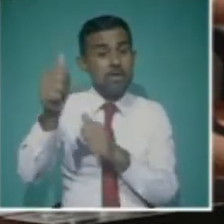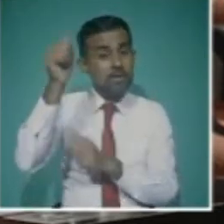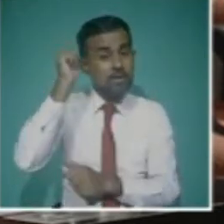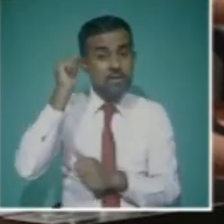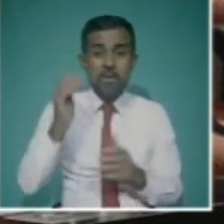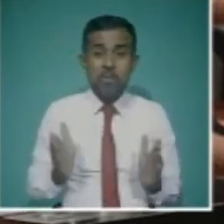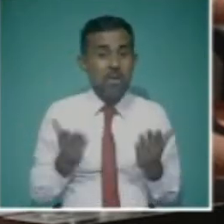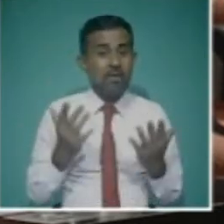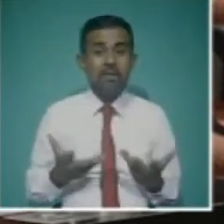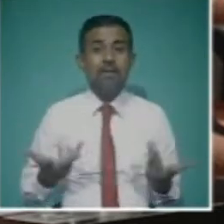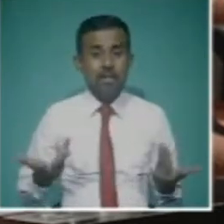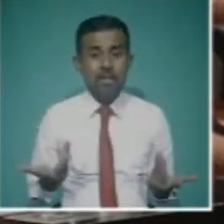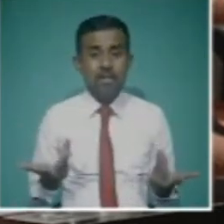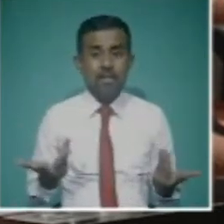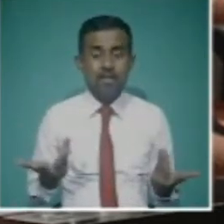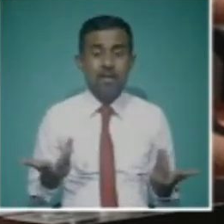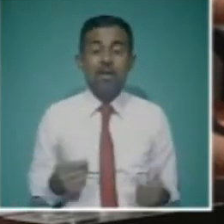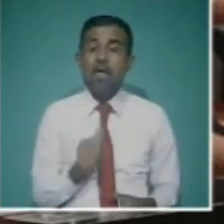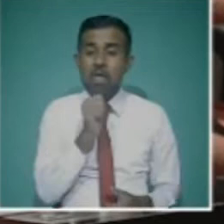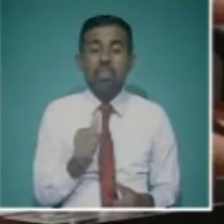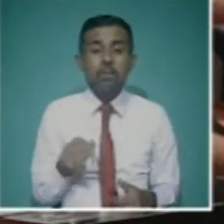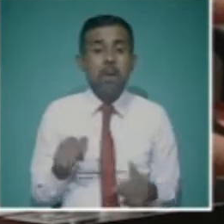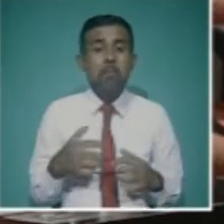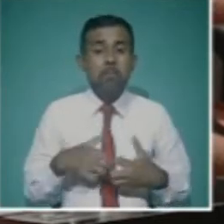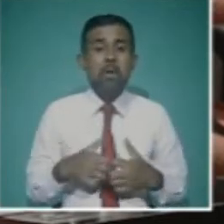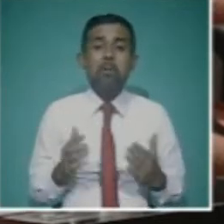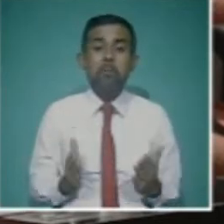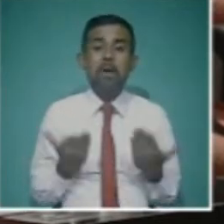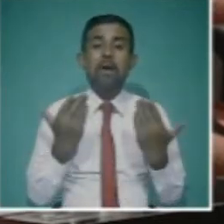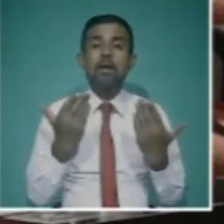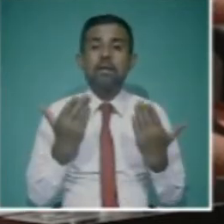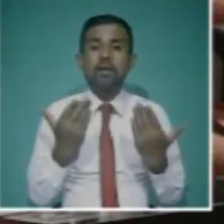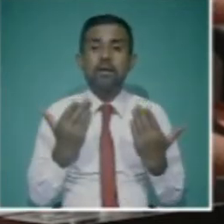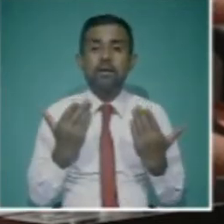It actually commenced the moment